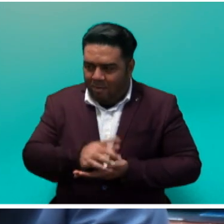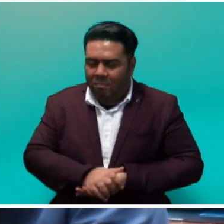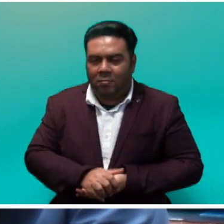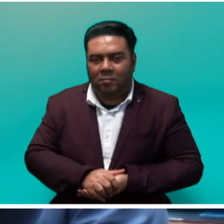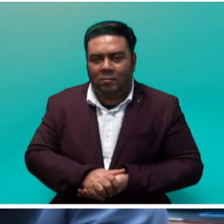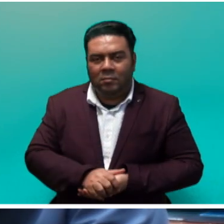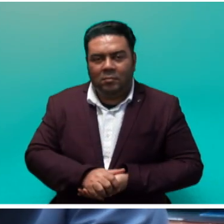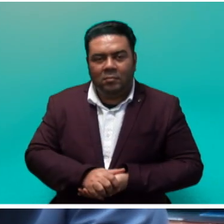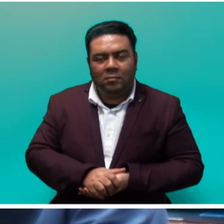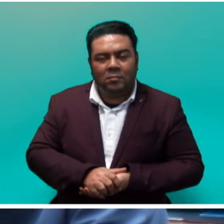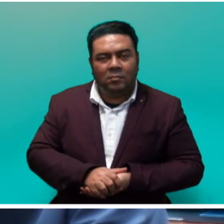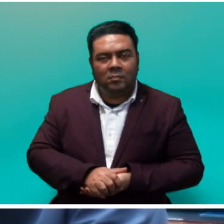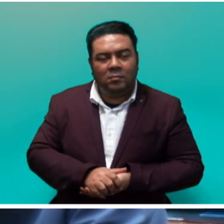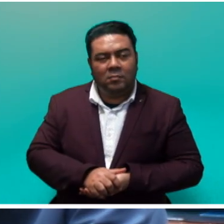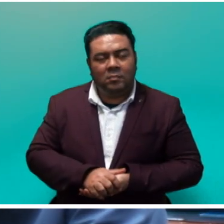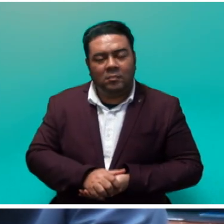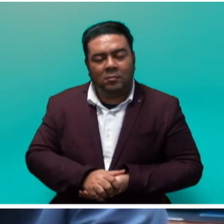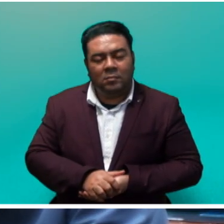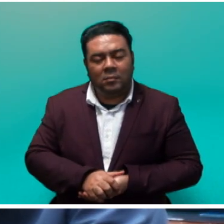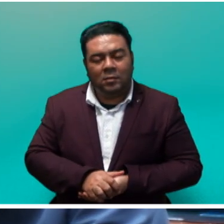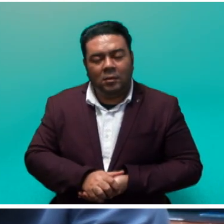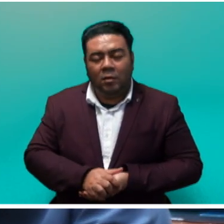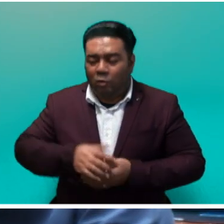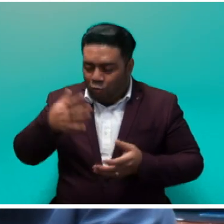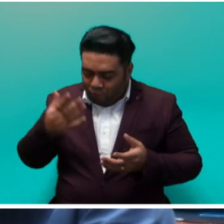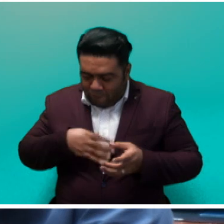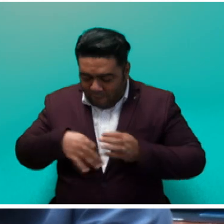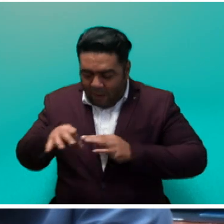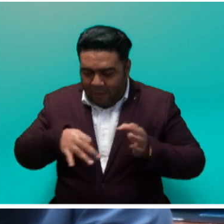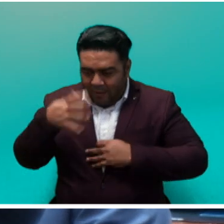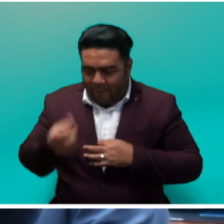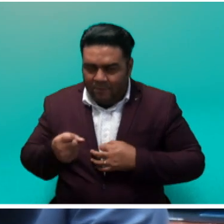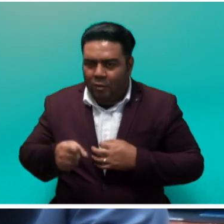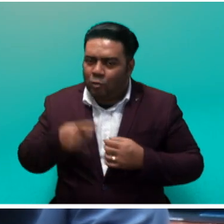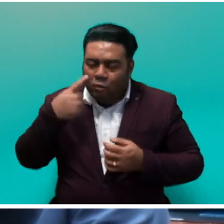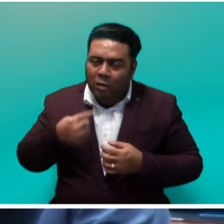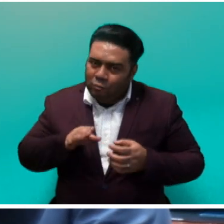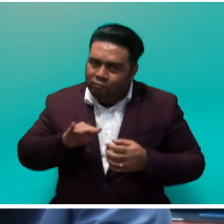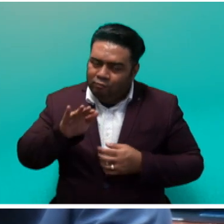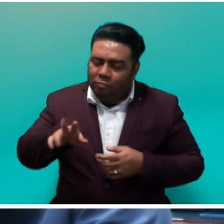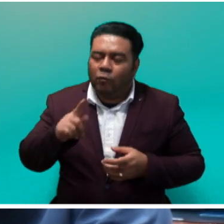The authority has plans to further enhance its security postures and are evaluating the following tools,